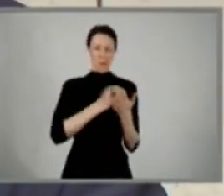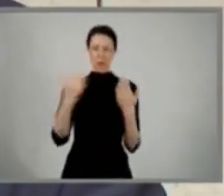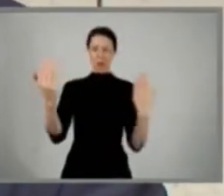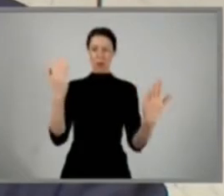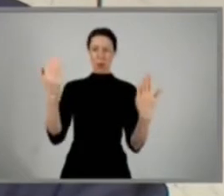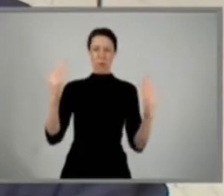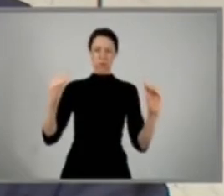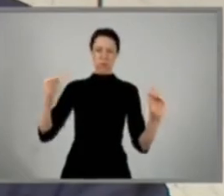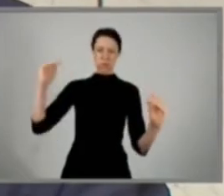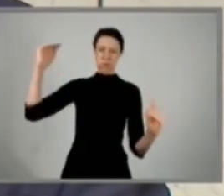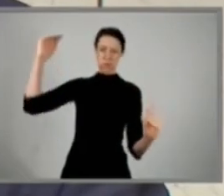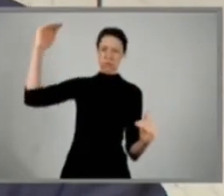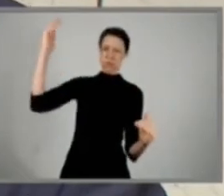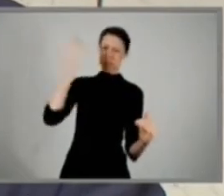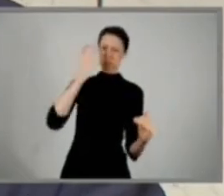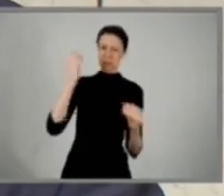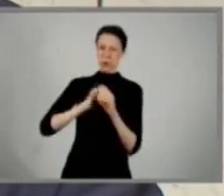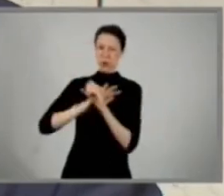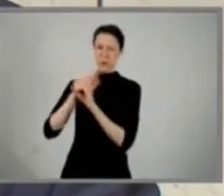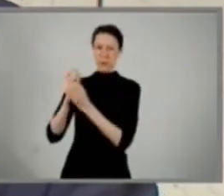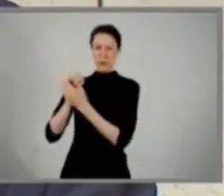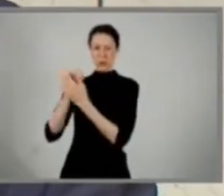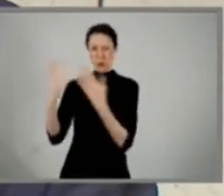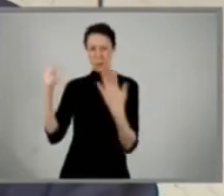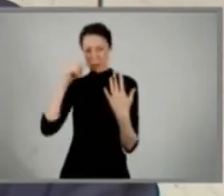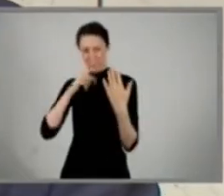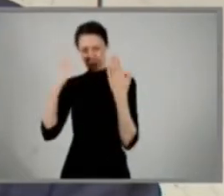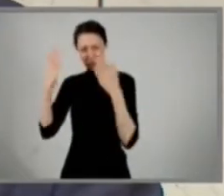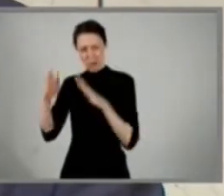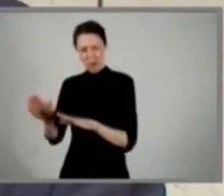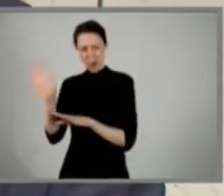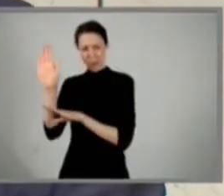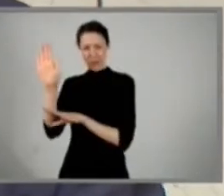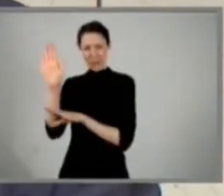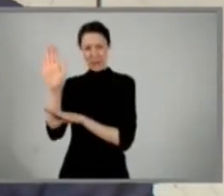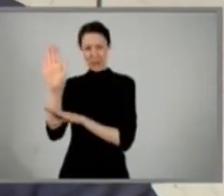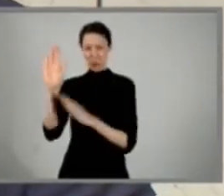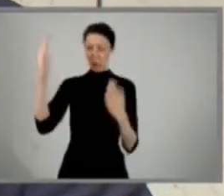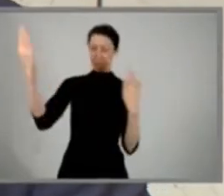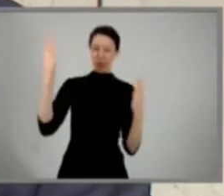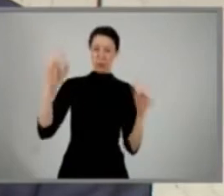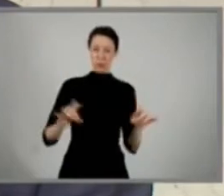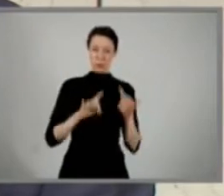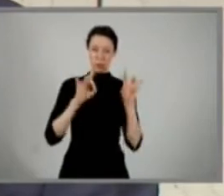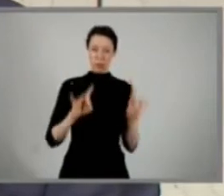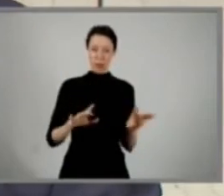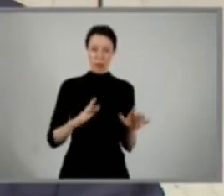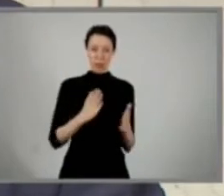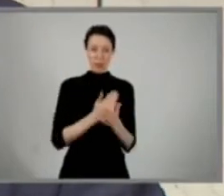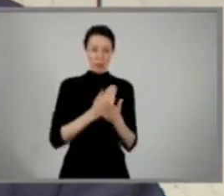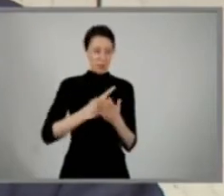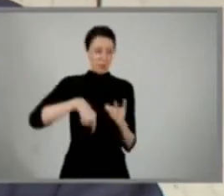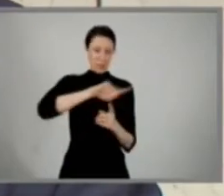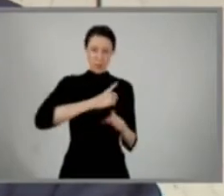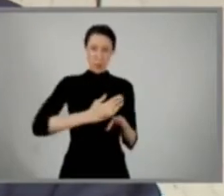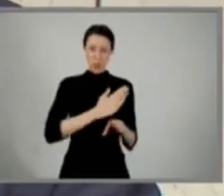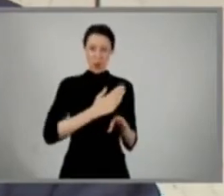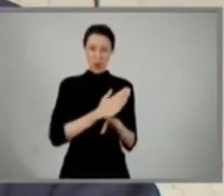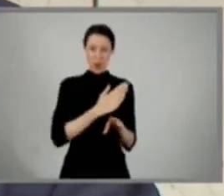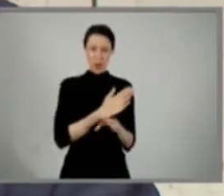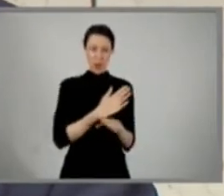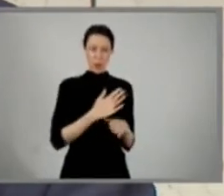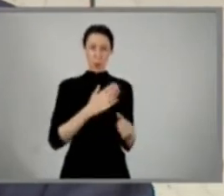ignore. And the comparison to what's happening here in Australia by the great work that's being done right around the country is a tremendous credit to this country,